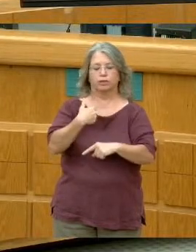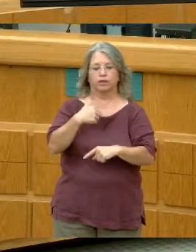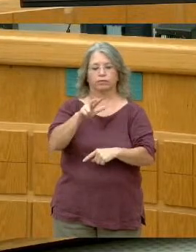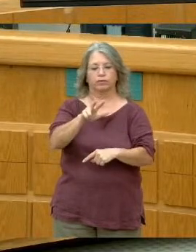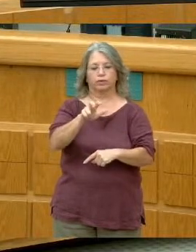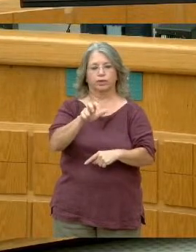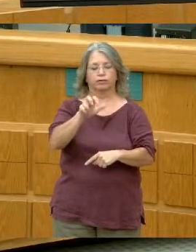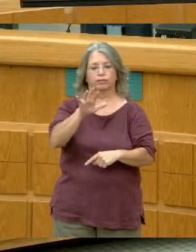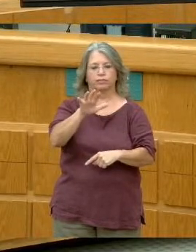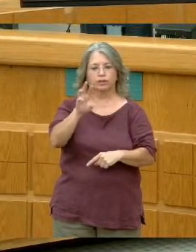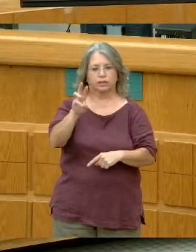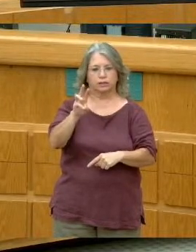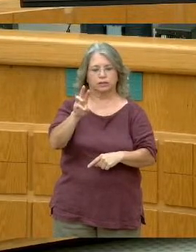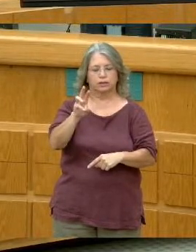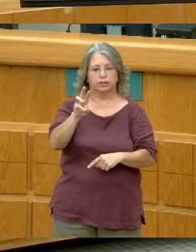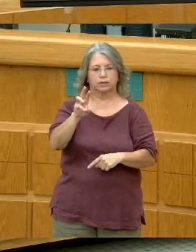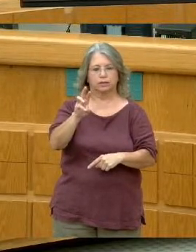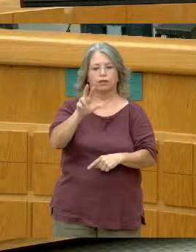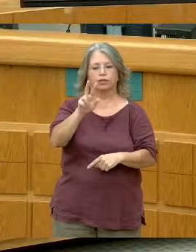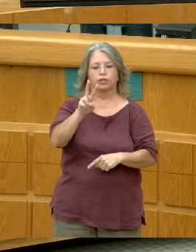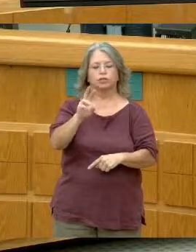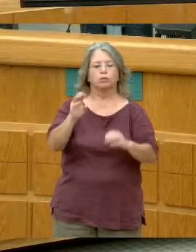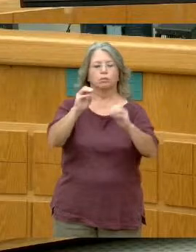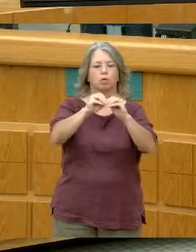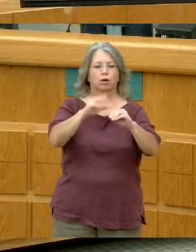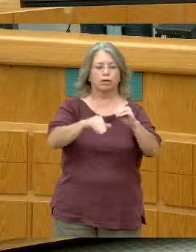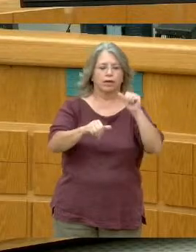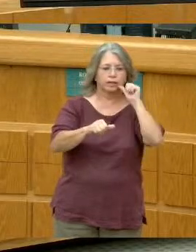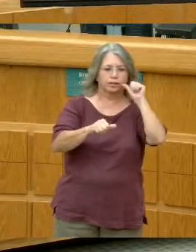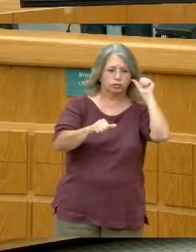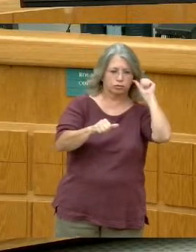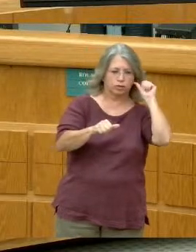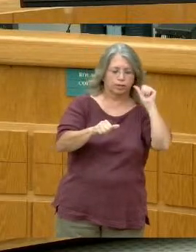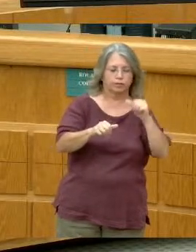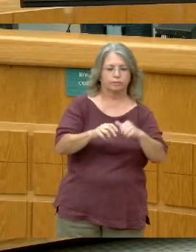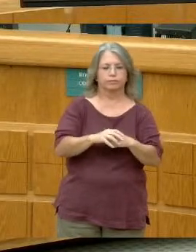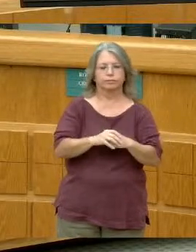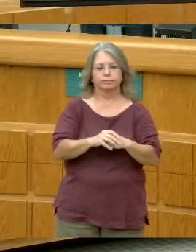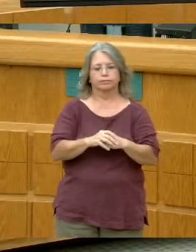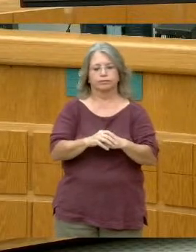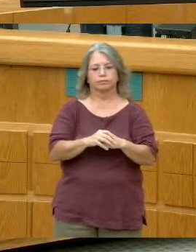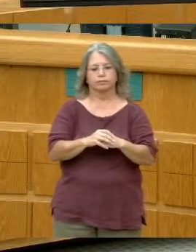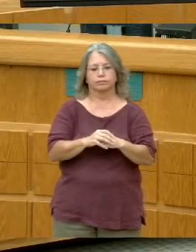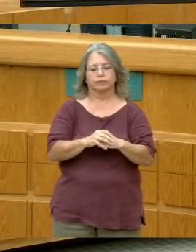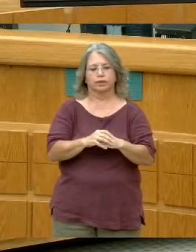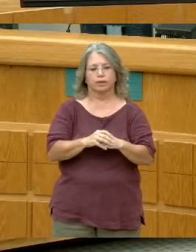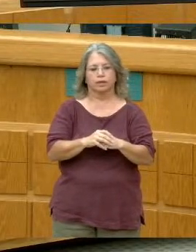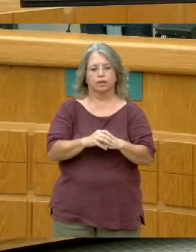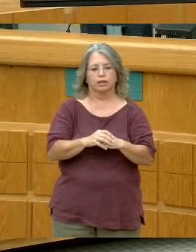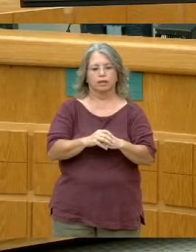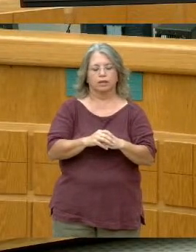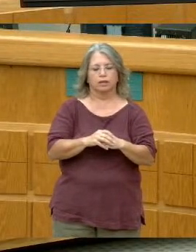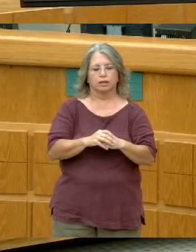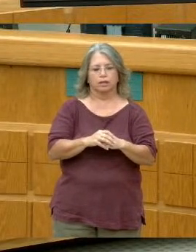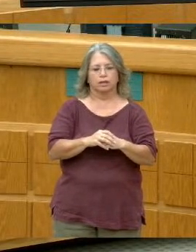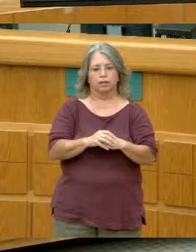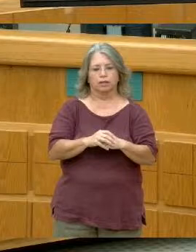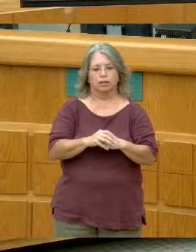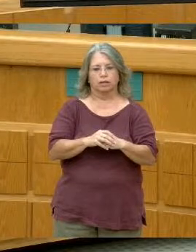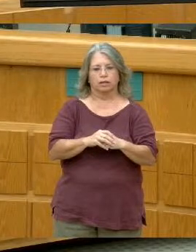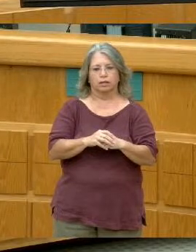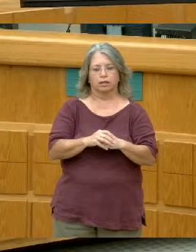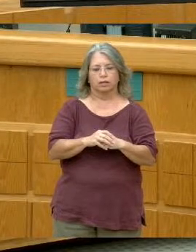356, which is 32 more than yesterday's 324. And if we look at the week, which